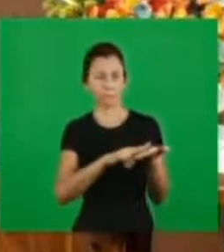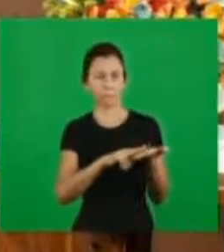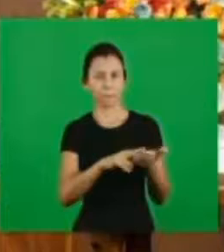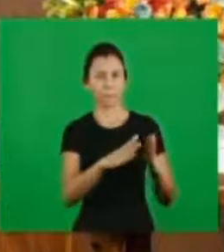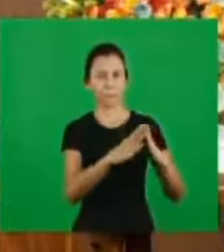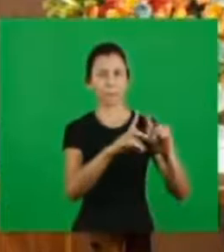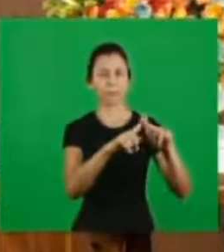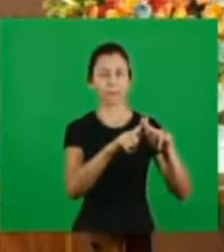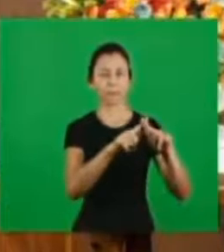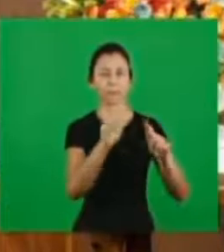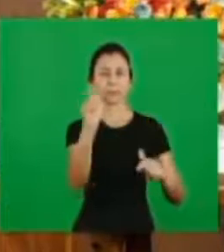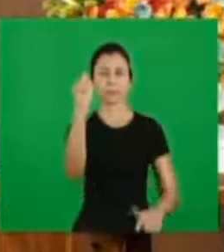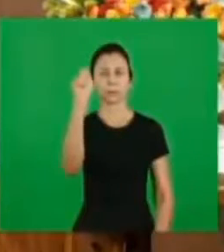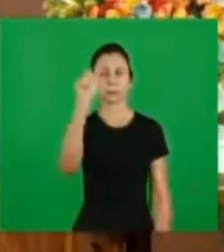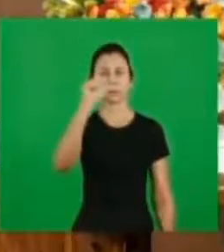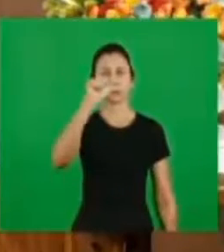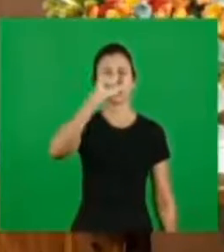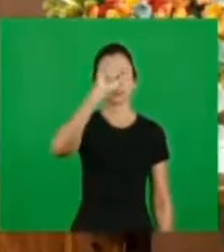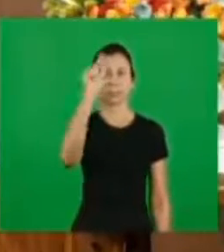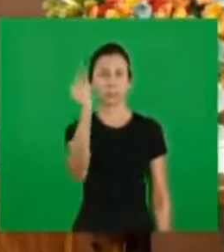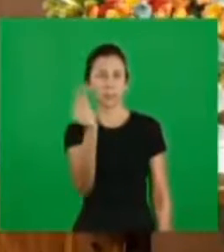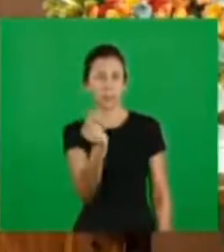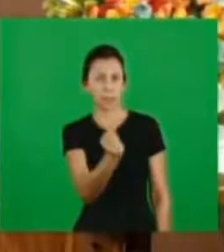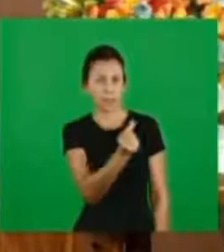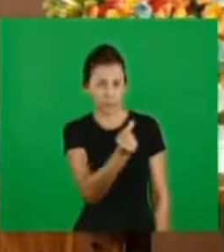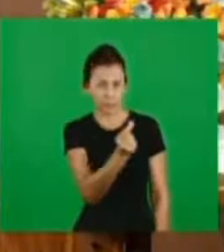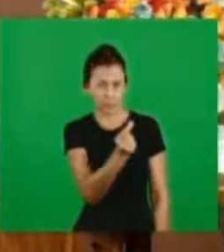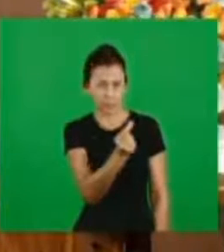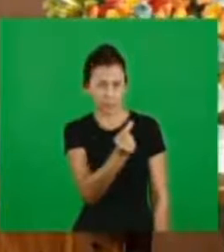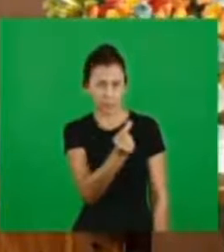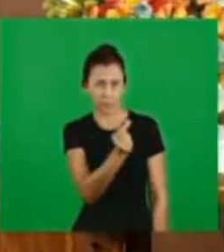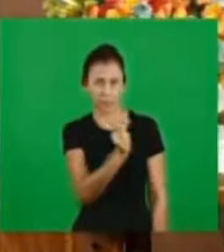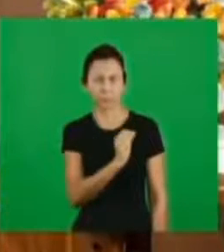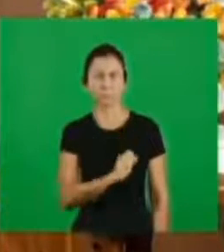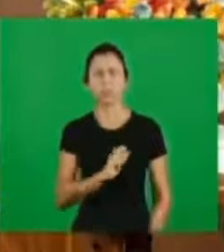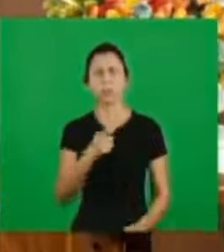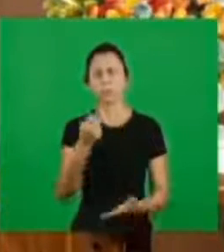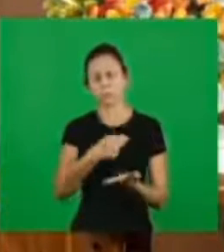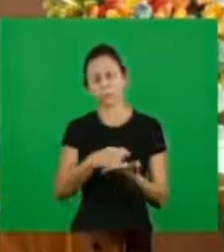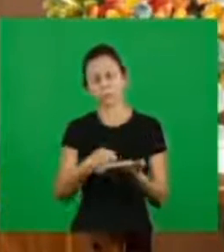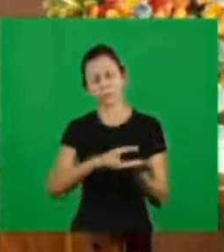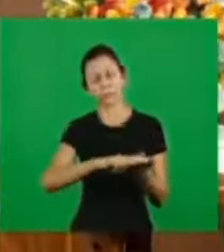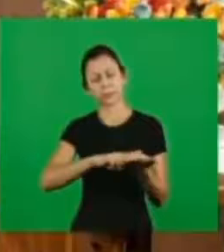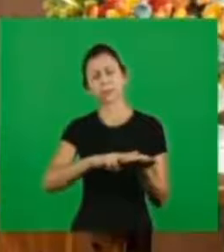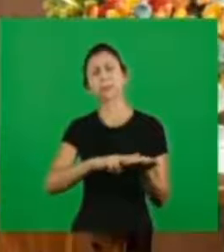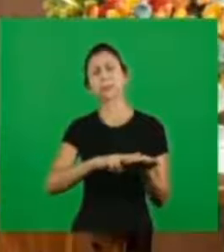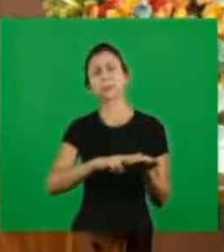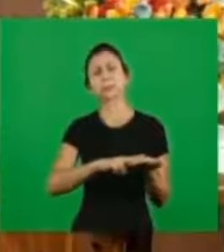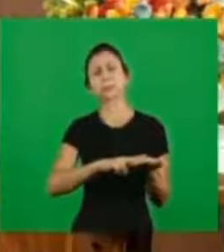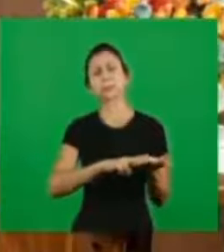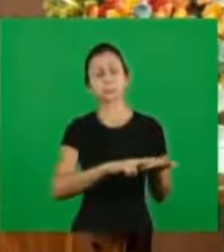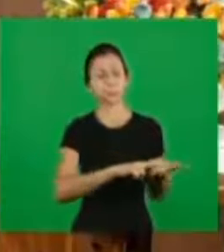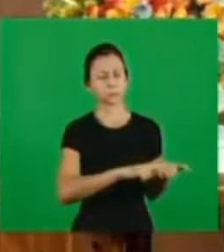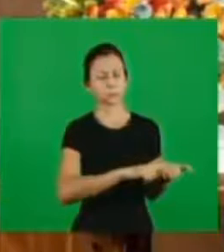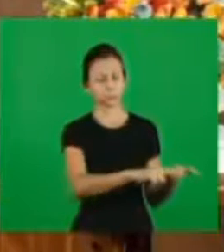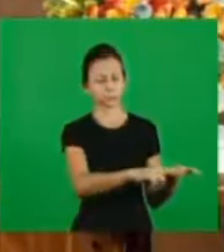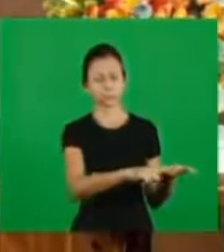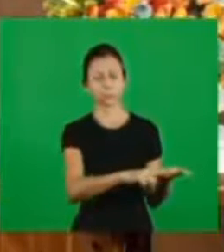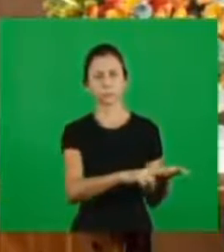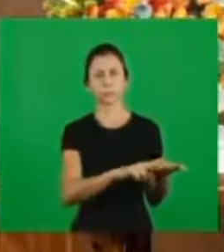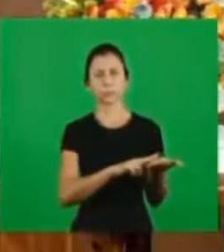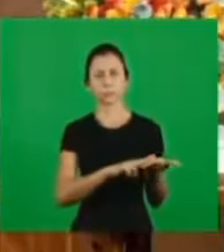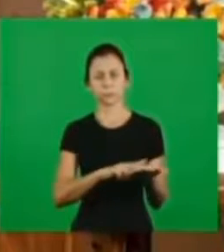letters, the Church of Asia, those are the letters that have been directed to those